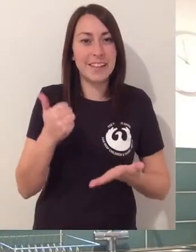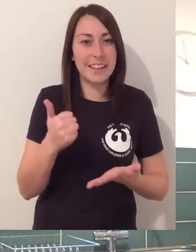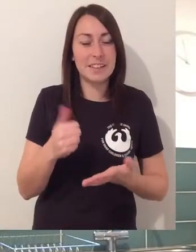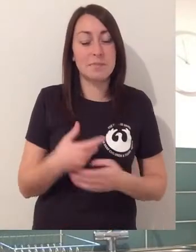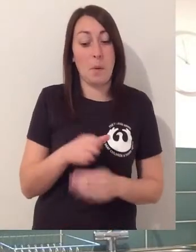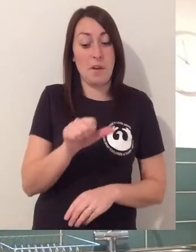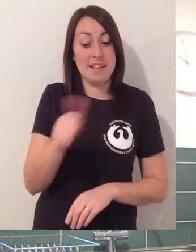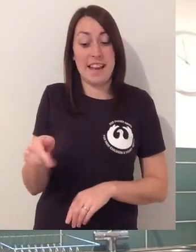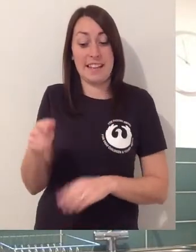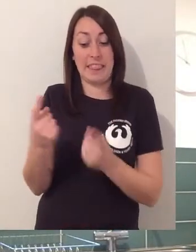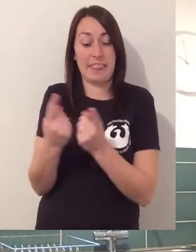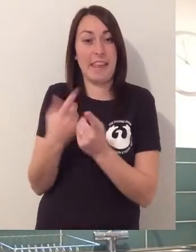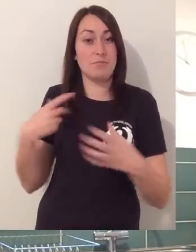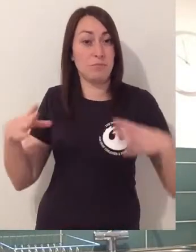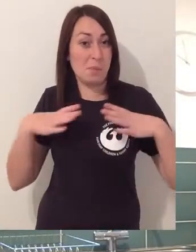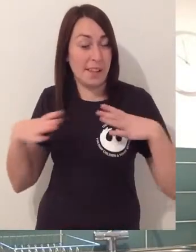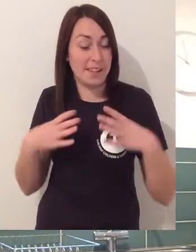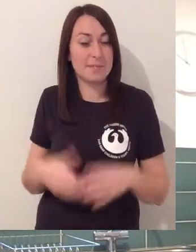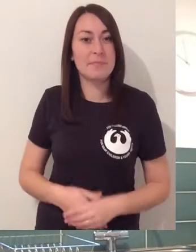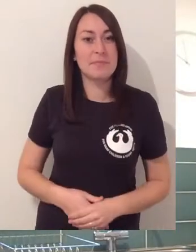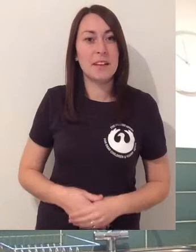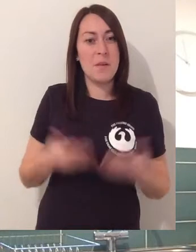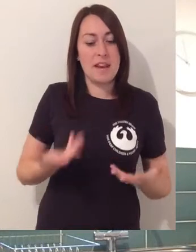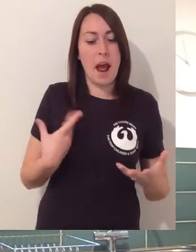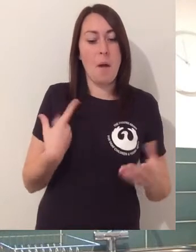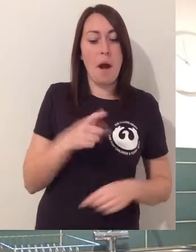So we have our next thing ready. So what I'm going to do is I'm going to move over to